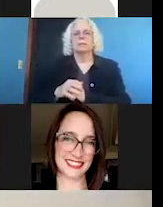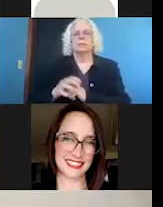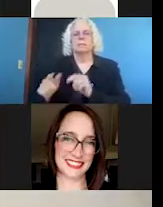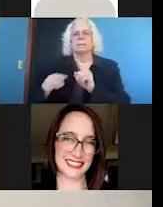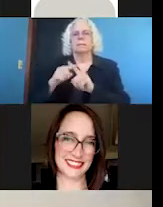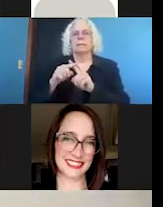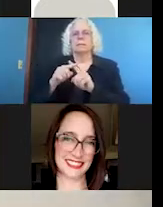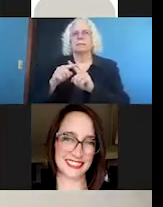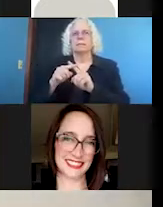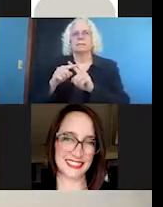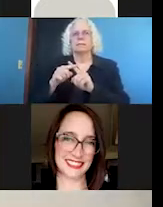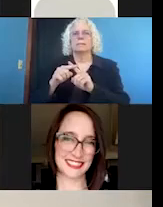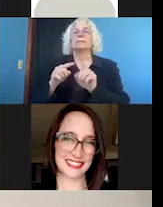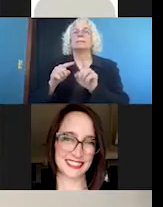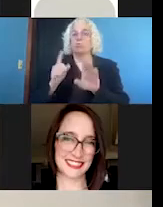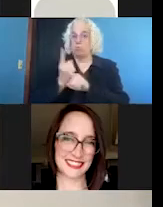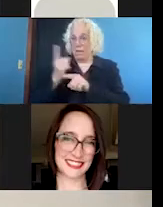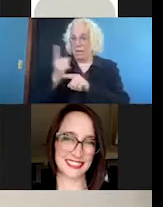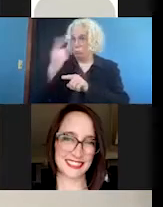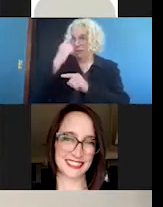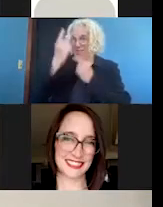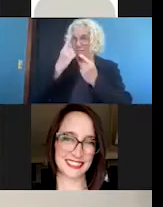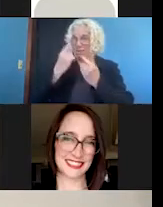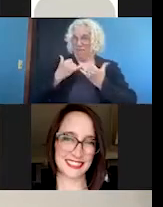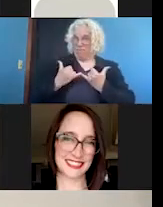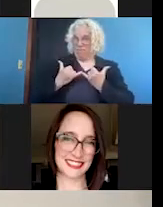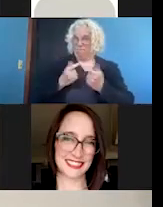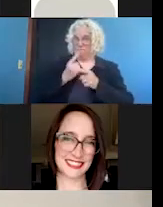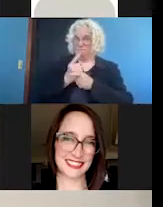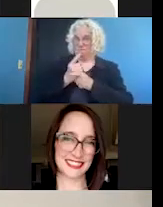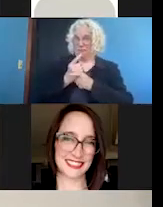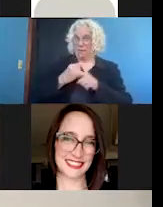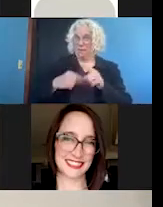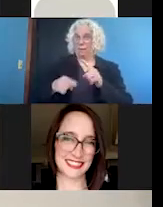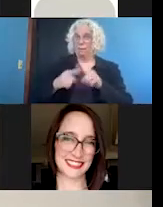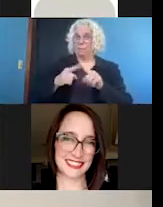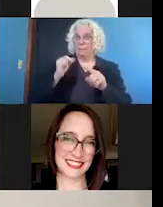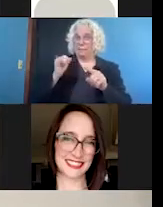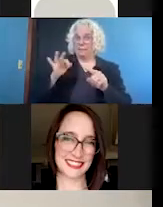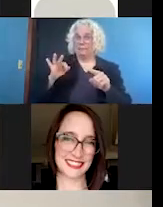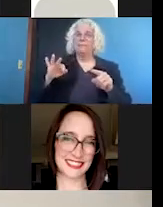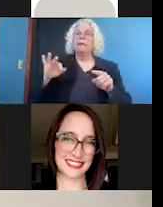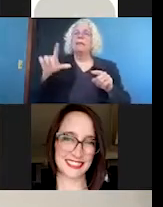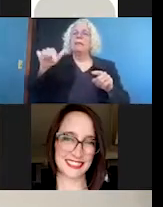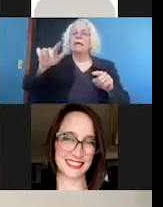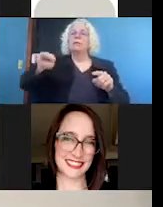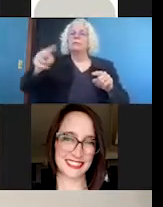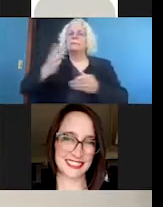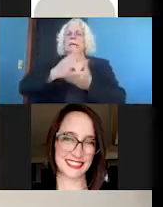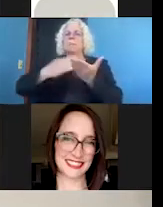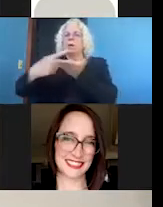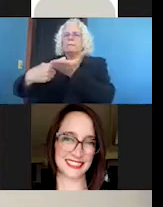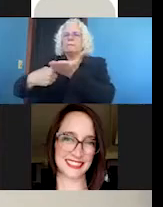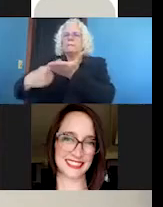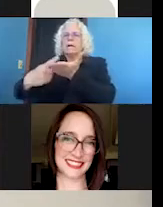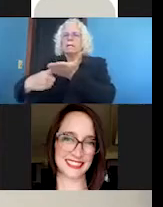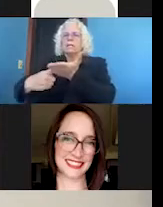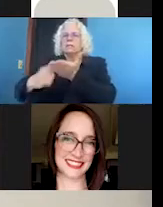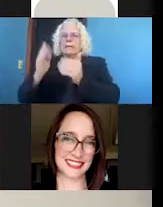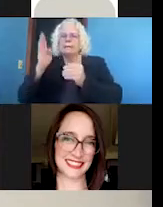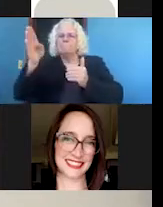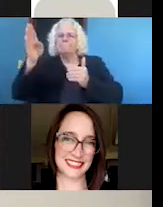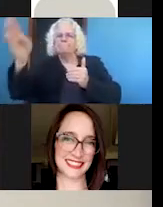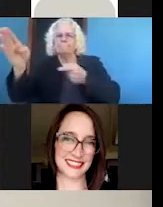both something to think about right away, but also something that we need to think about again for the second portion of our process as